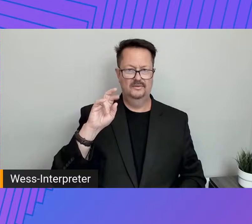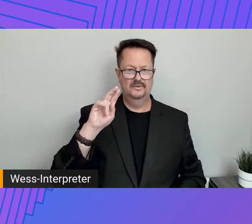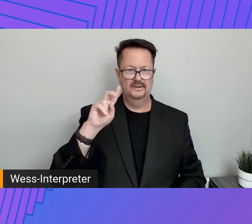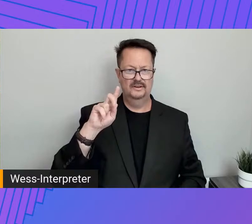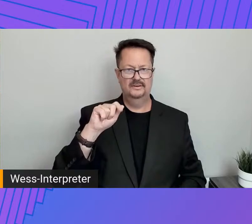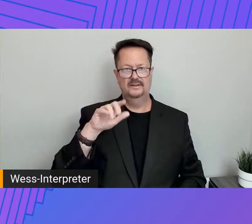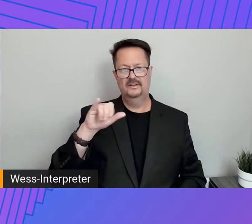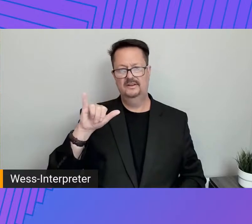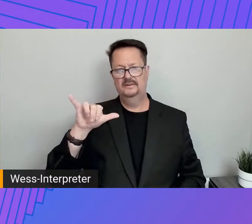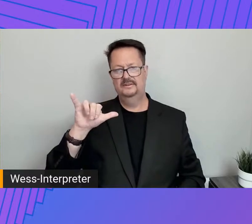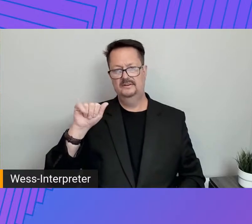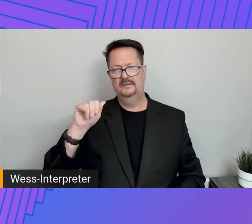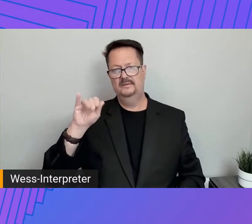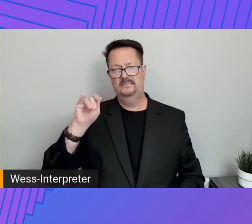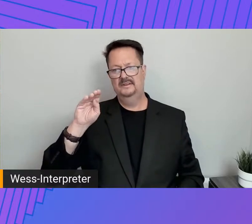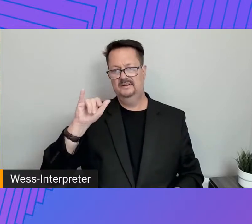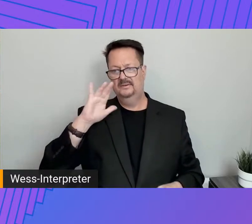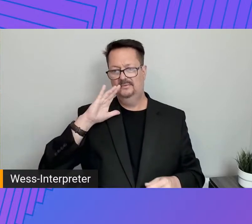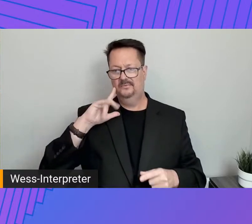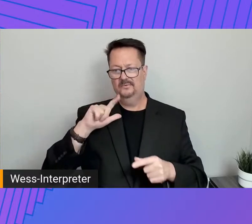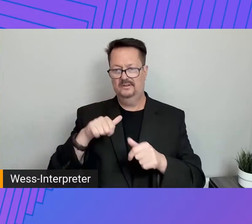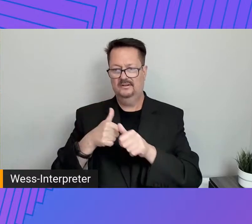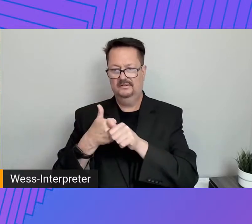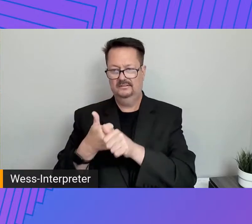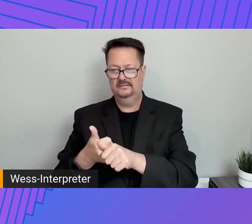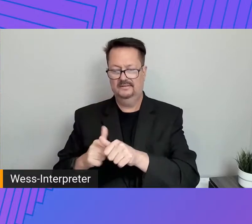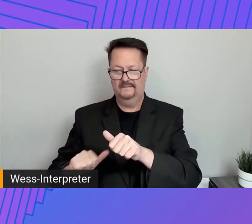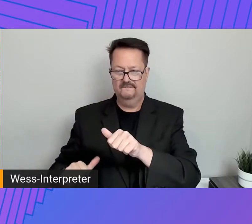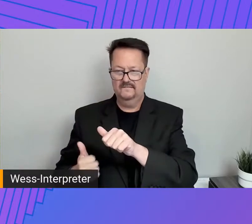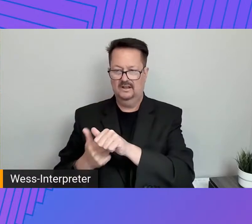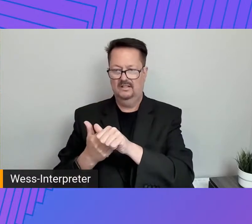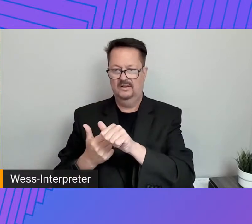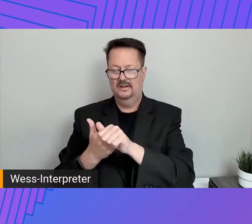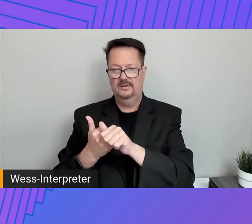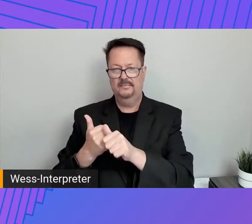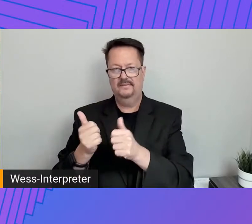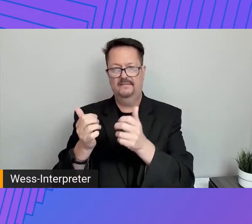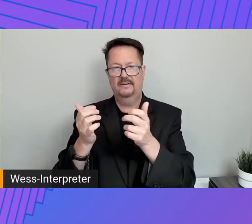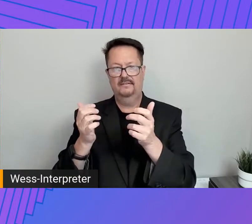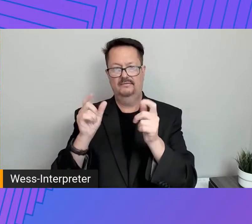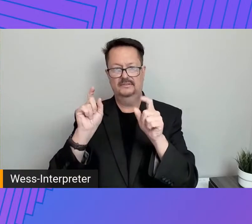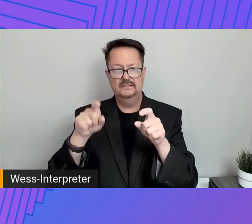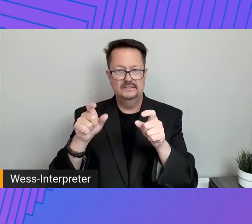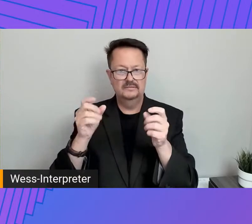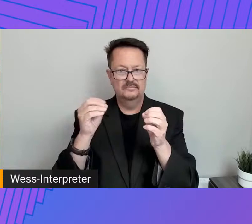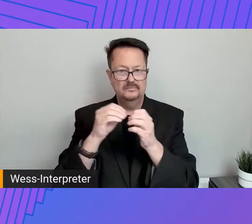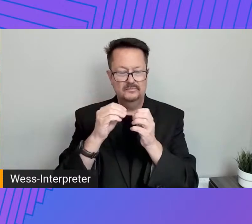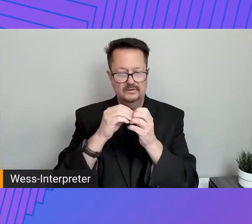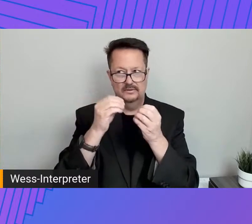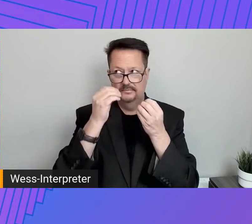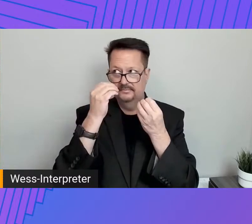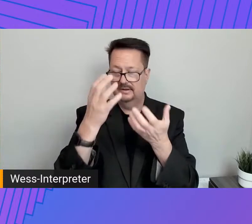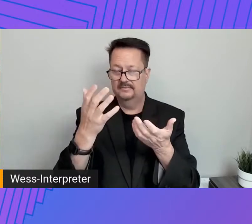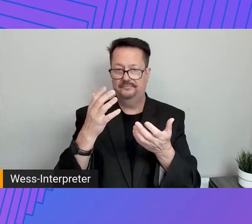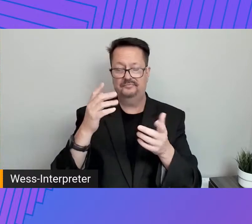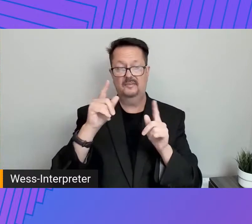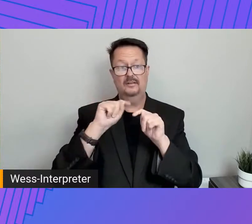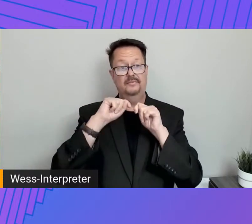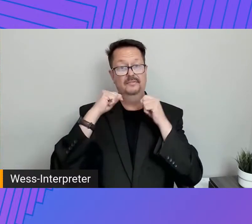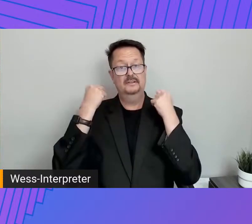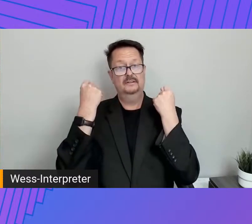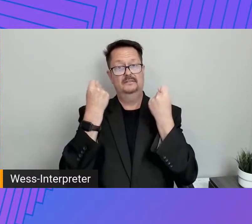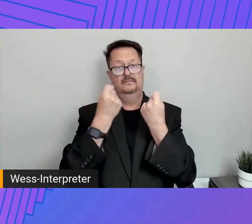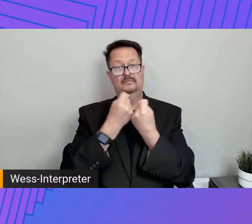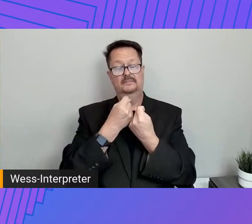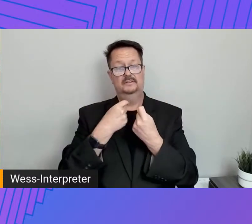be happy to stick around for follow-ups if you need any more information. And the team has been trying